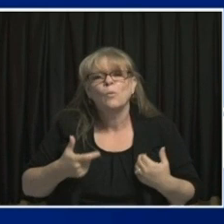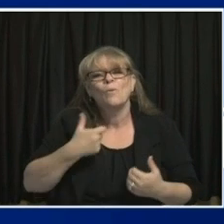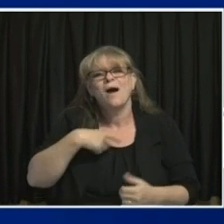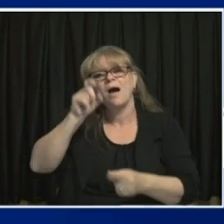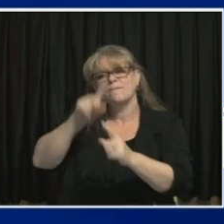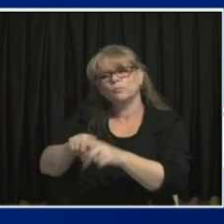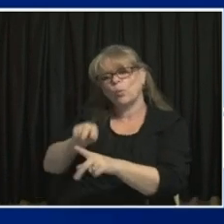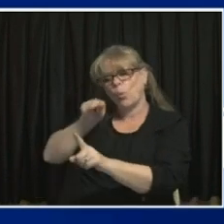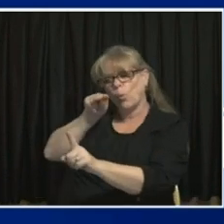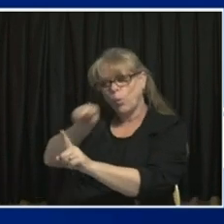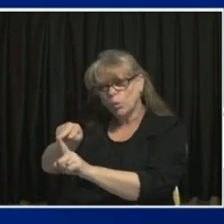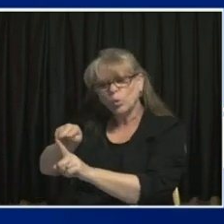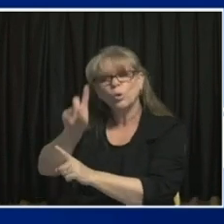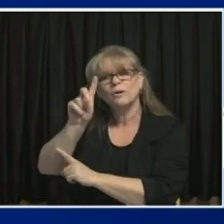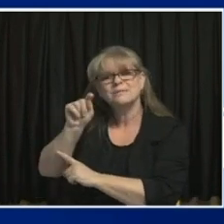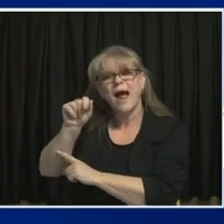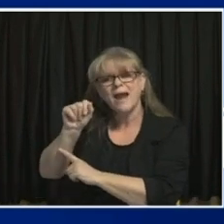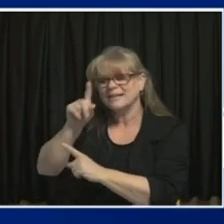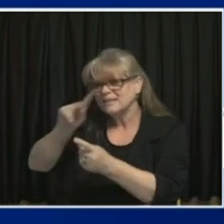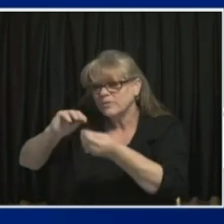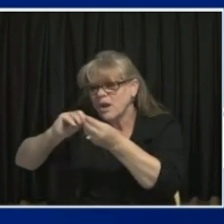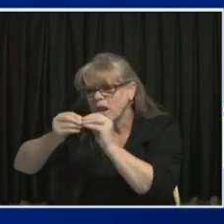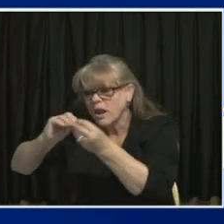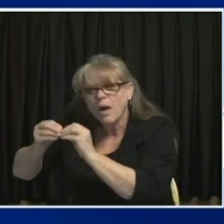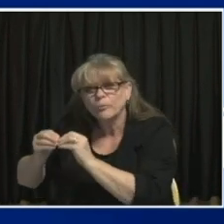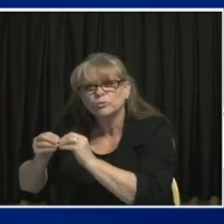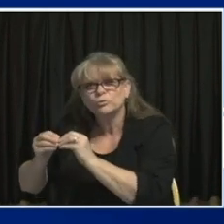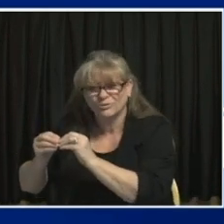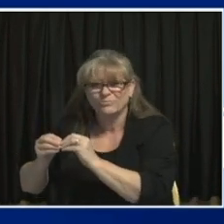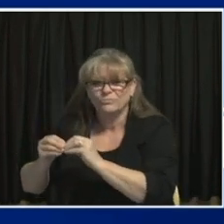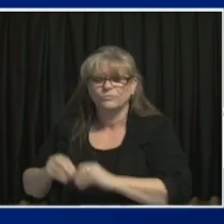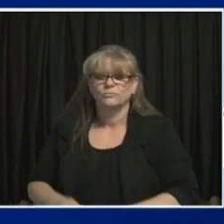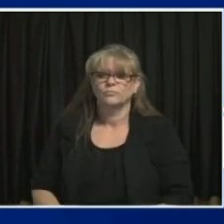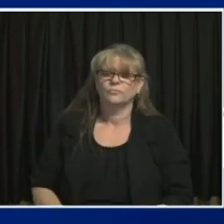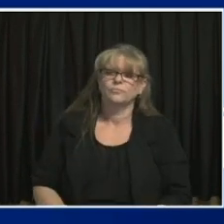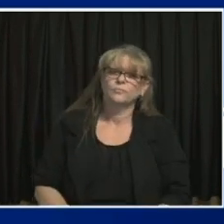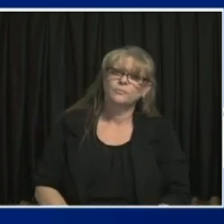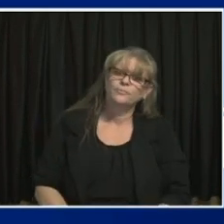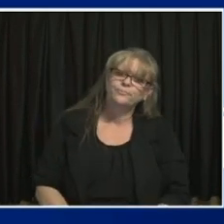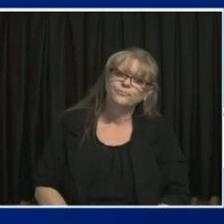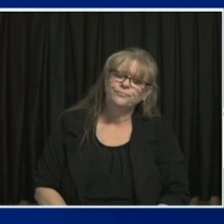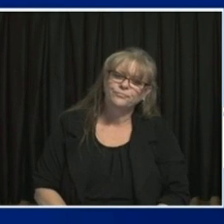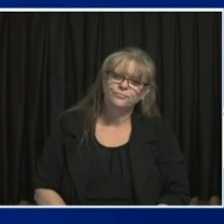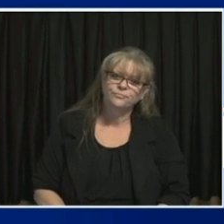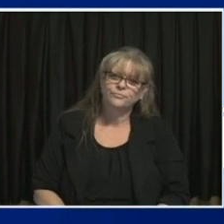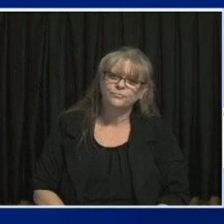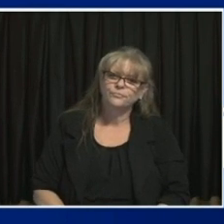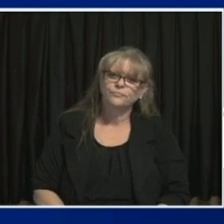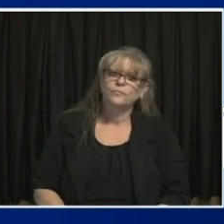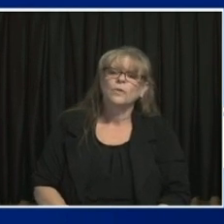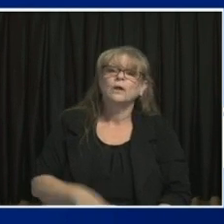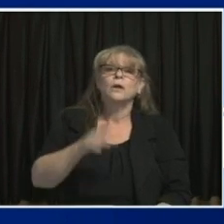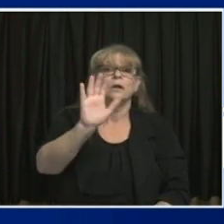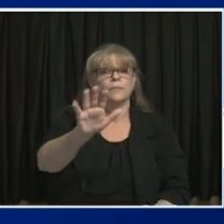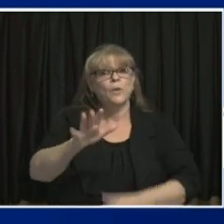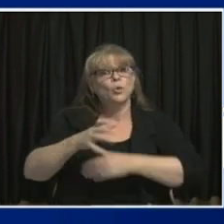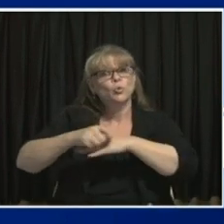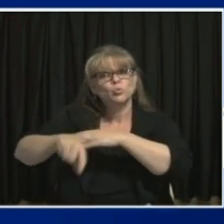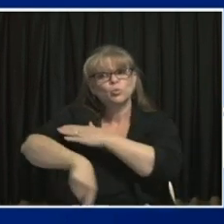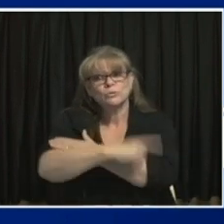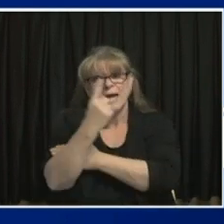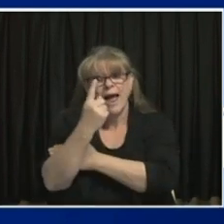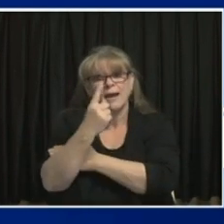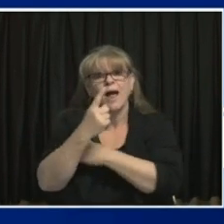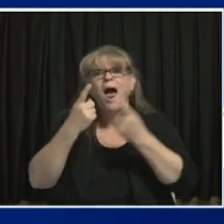we wish we had to be able to move forward as a state. Today I have an announcement about some